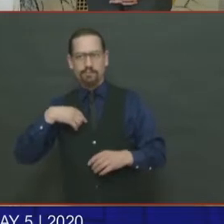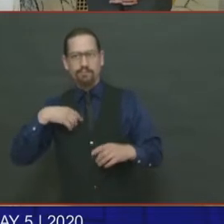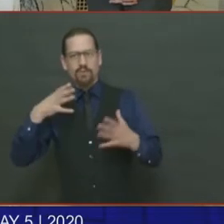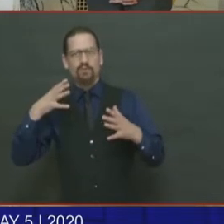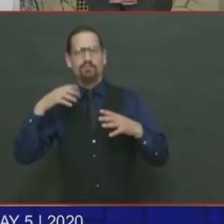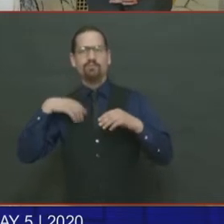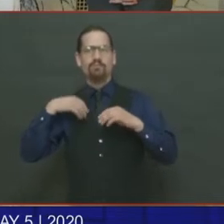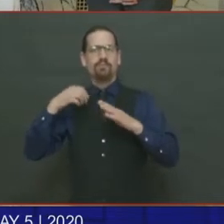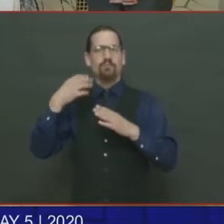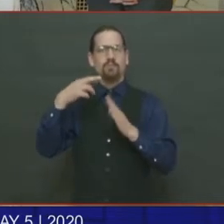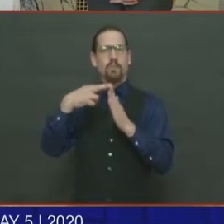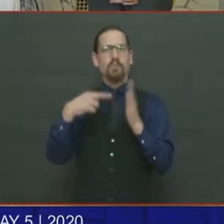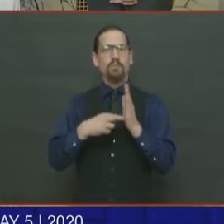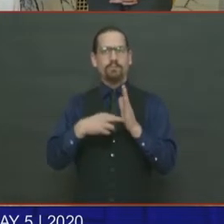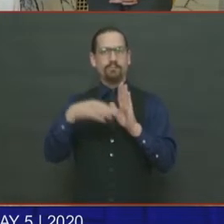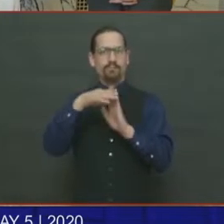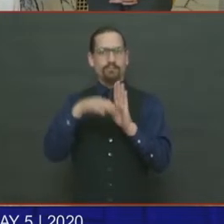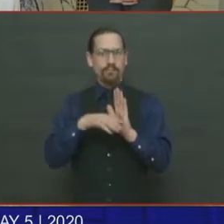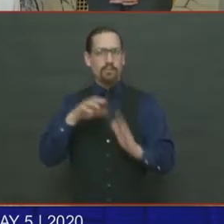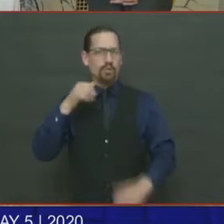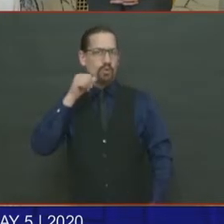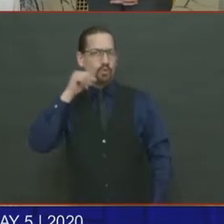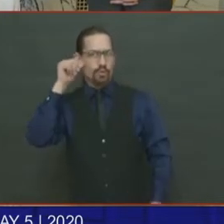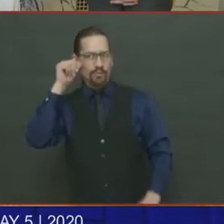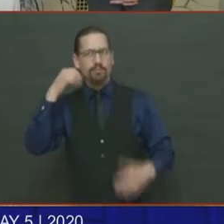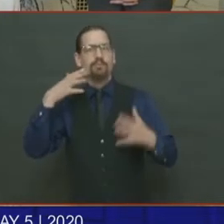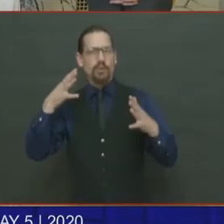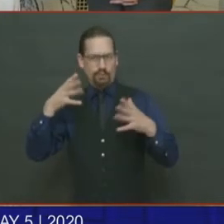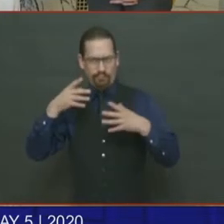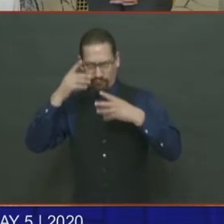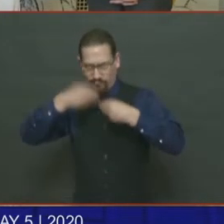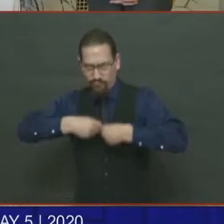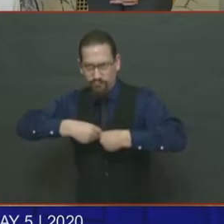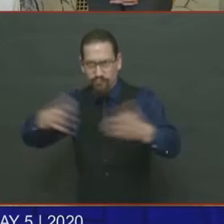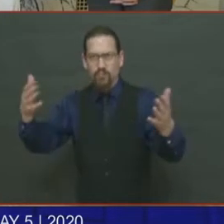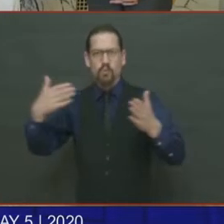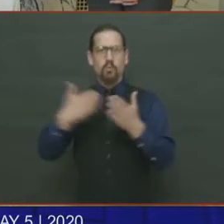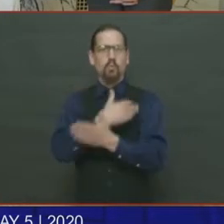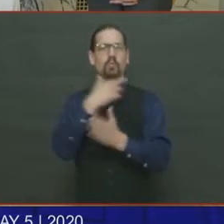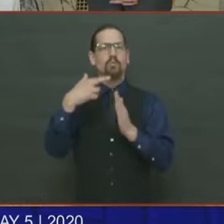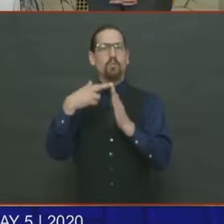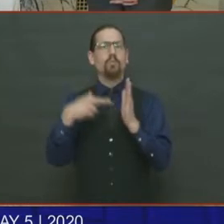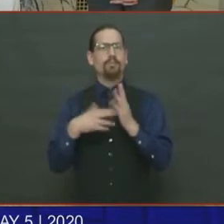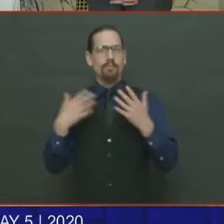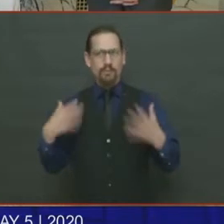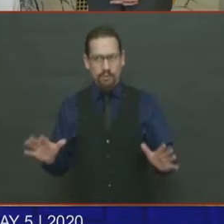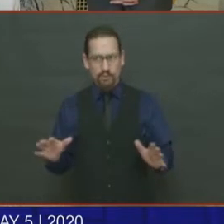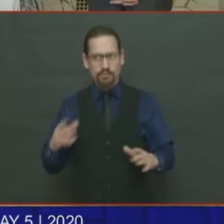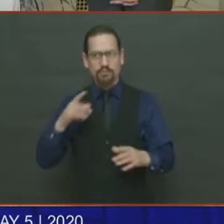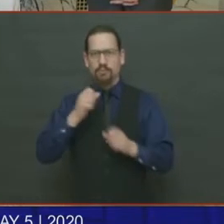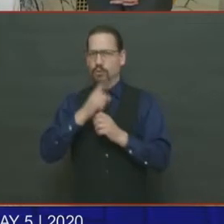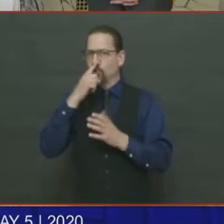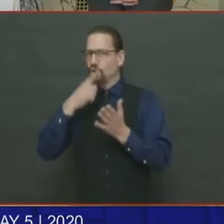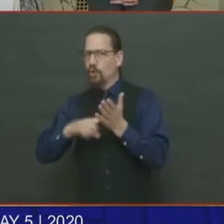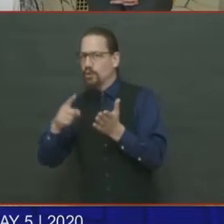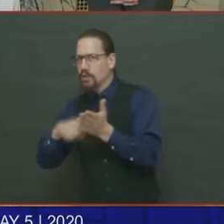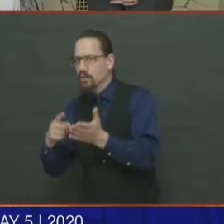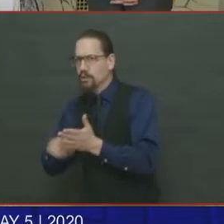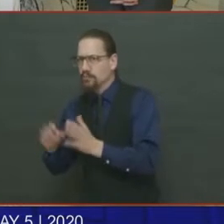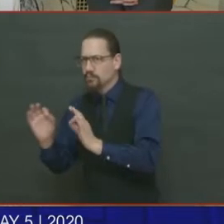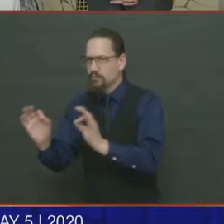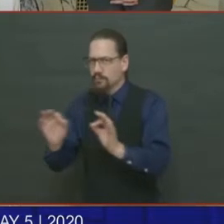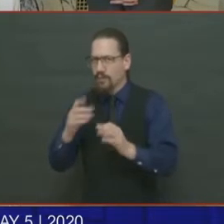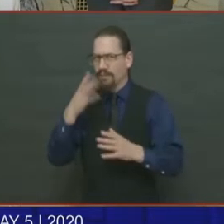and they've been providing new guidance. So I will triple check that that is the case. We absolutely